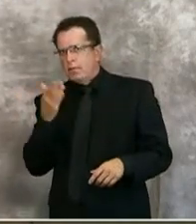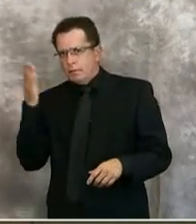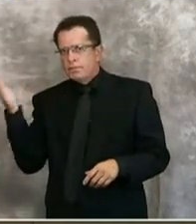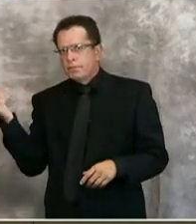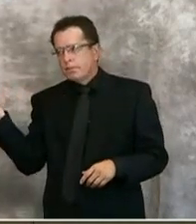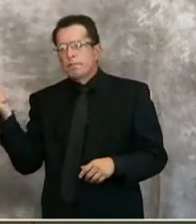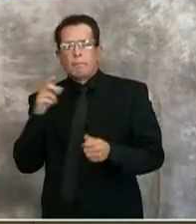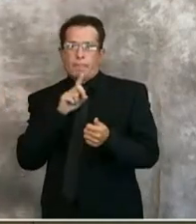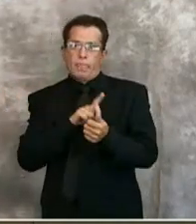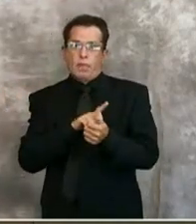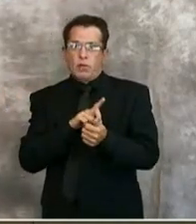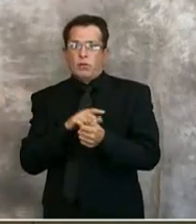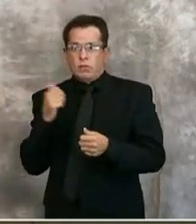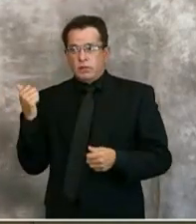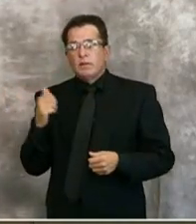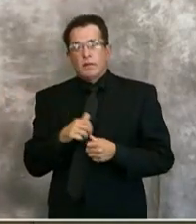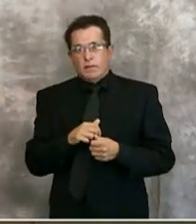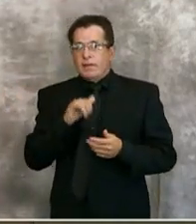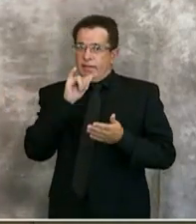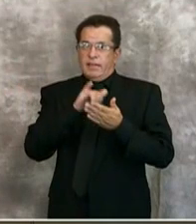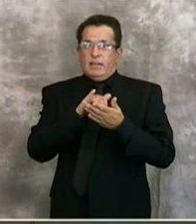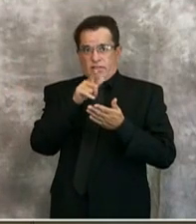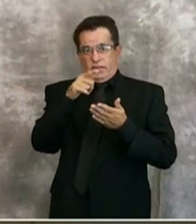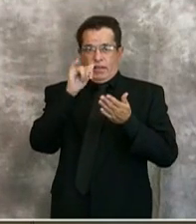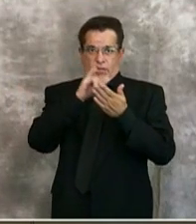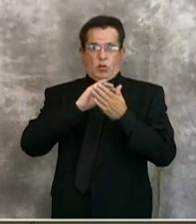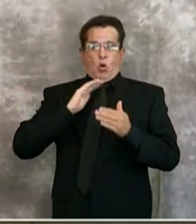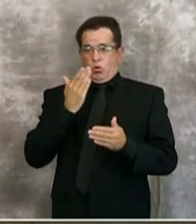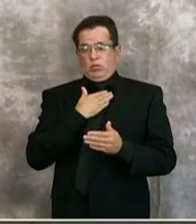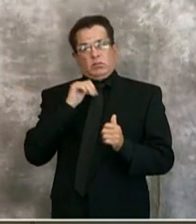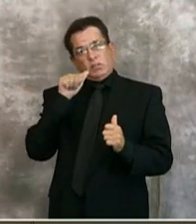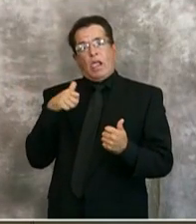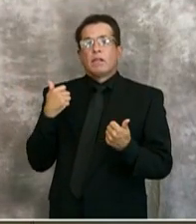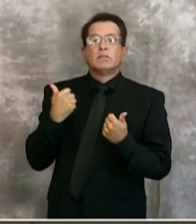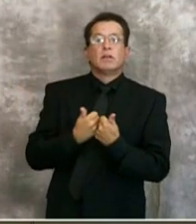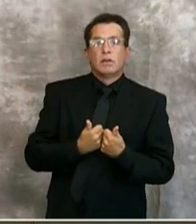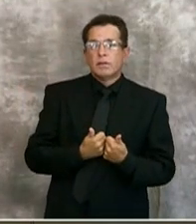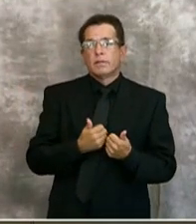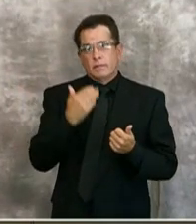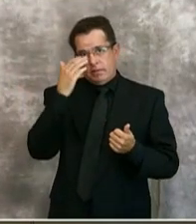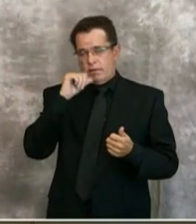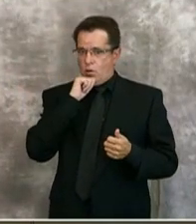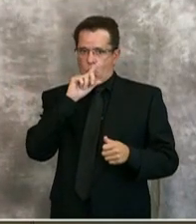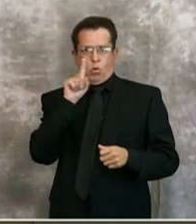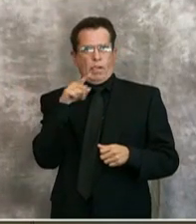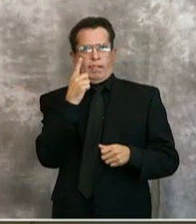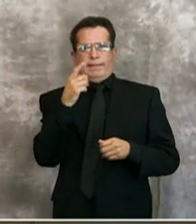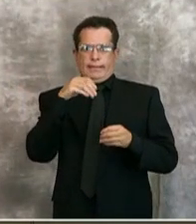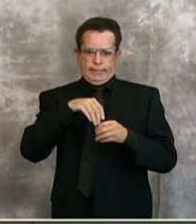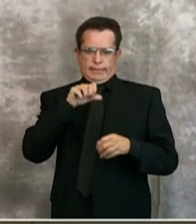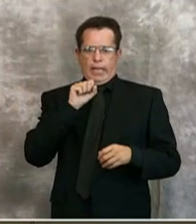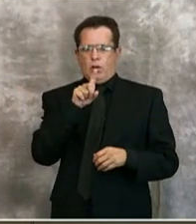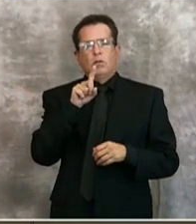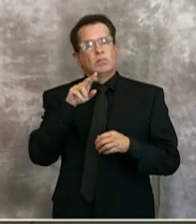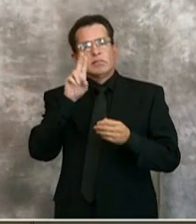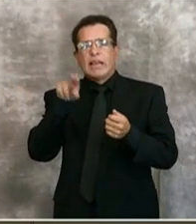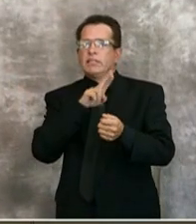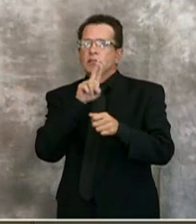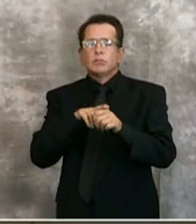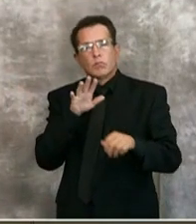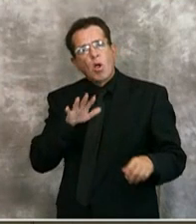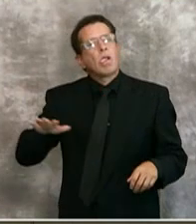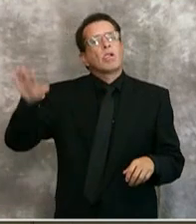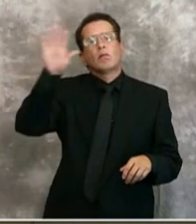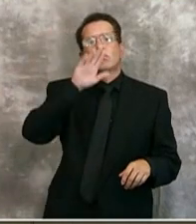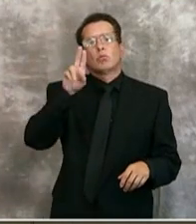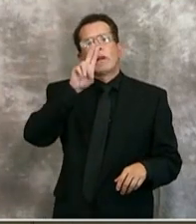Thank you. You are outlining what the challenge is, and this is not a challenge or an issue for San Diego, but this is a nationwide challenge. And we